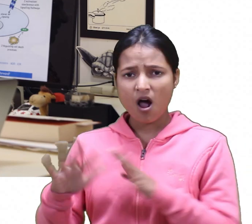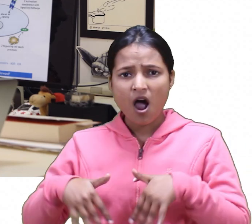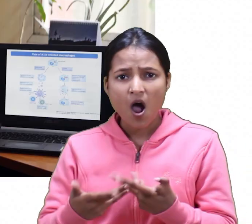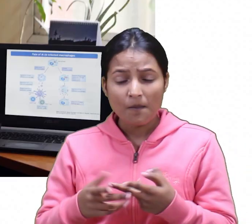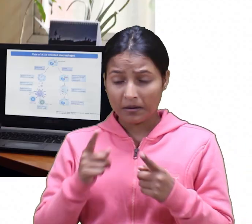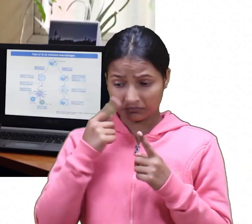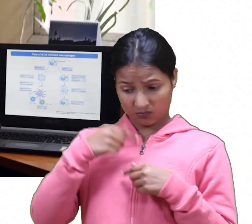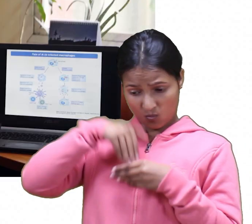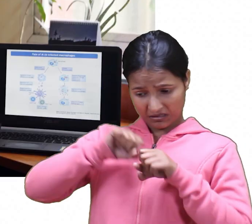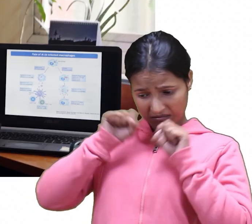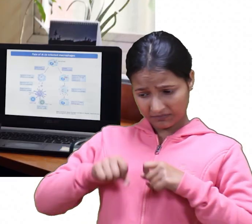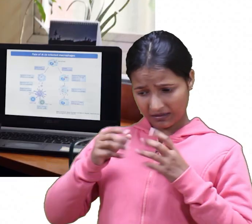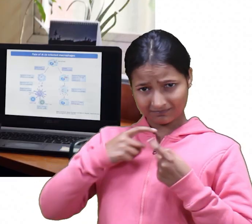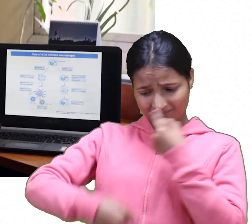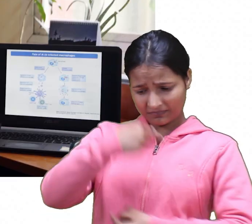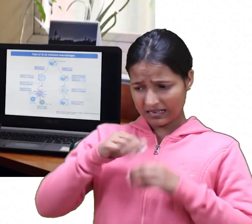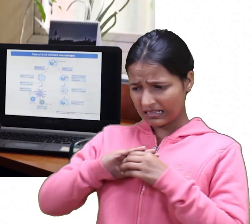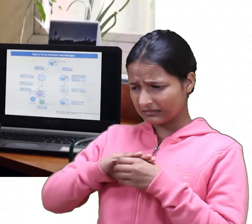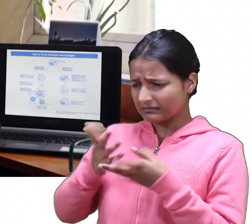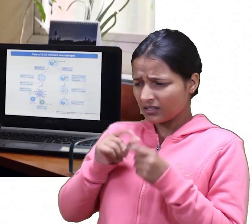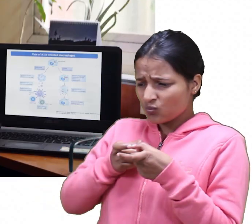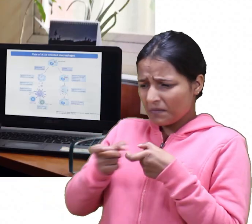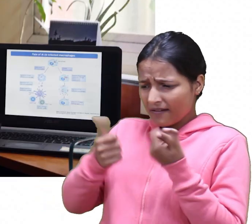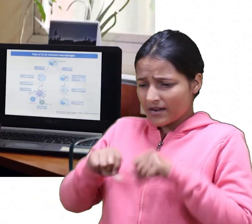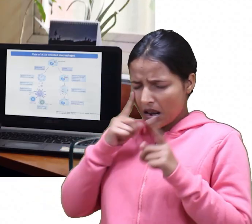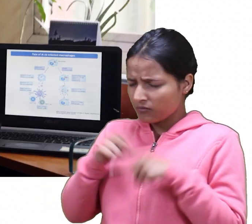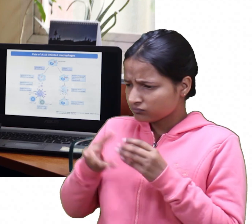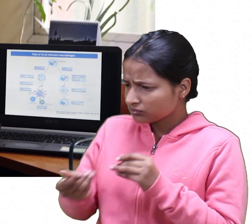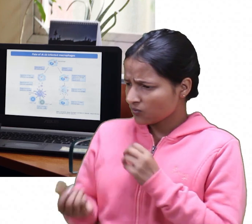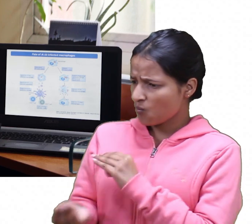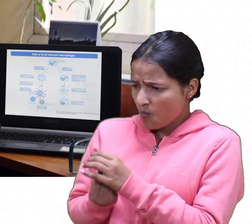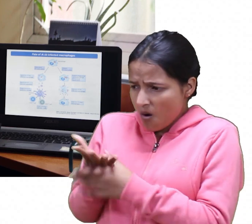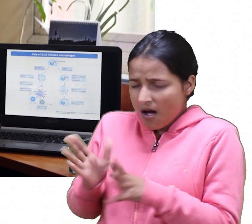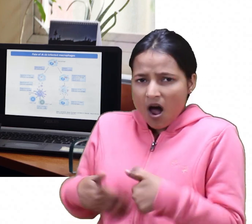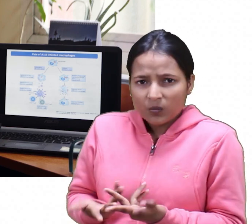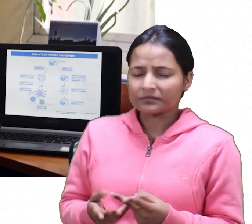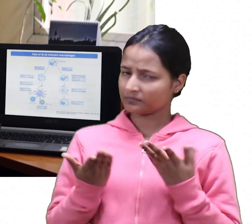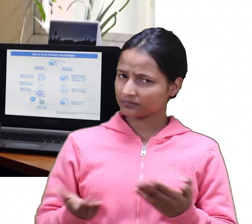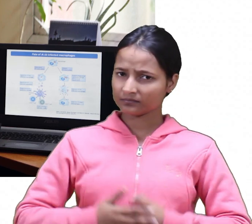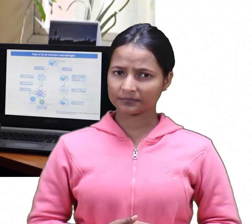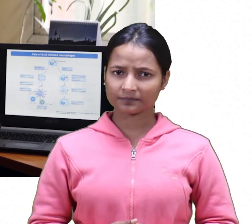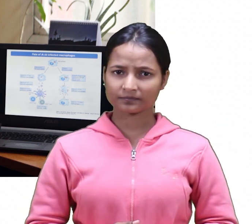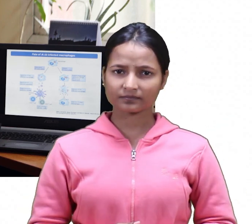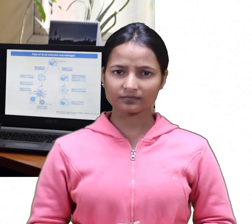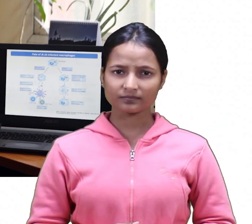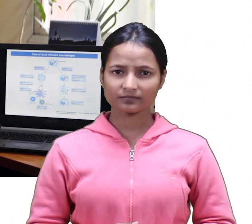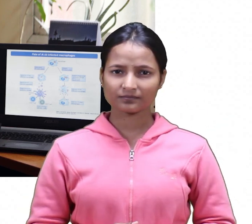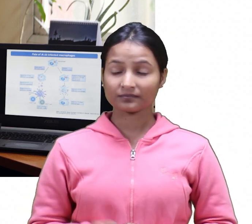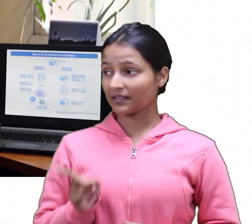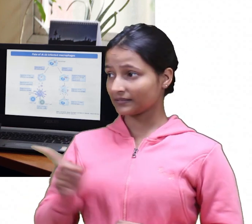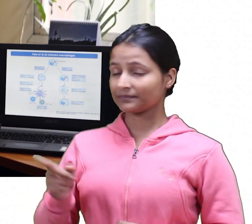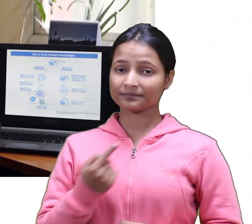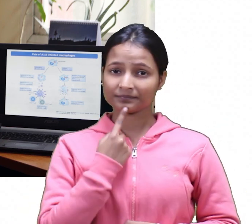drugs. During any bacterial infection, the host immune system tries to eliminate the infected cell by marking it for a programmed cell death, a process